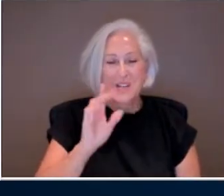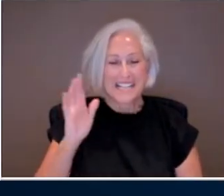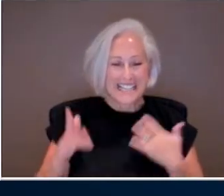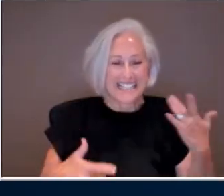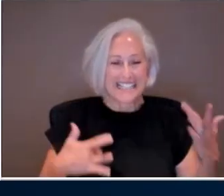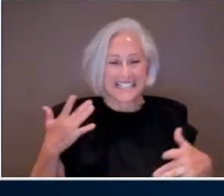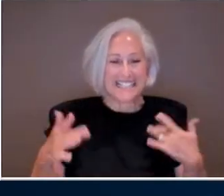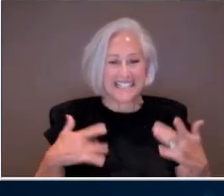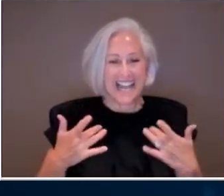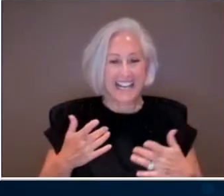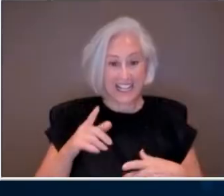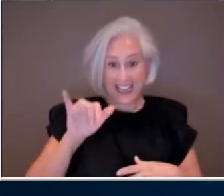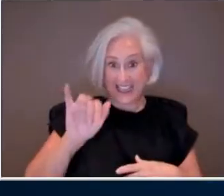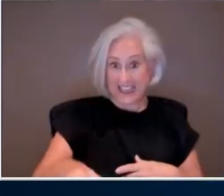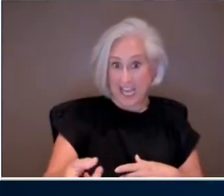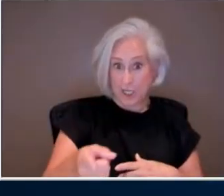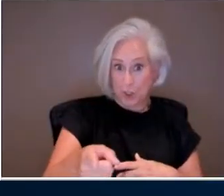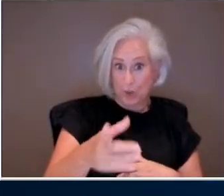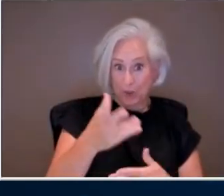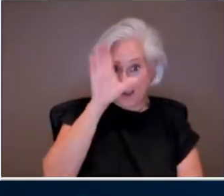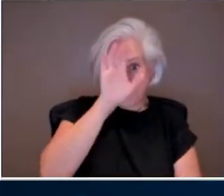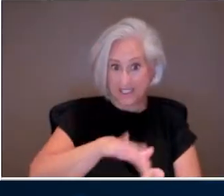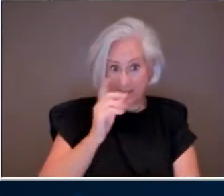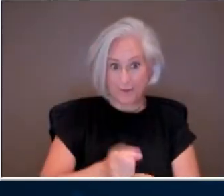husband? Yes. Okay. Yes, it is.